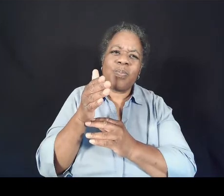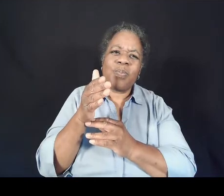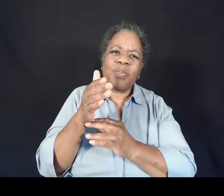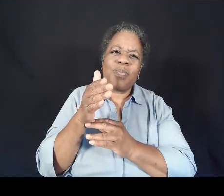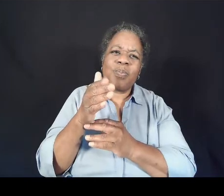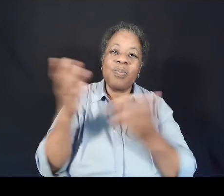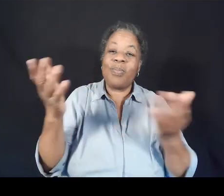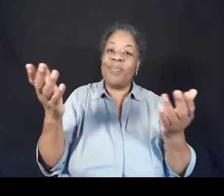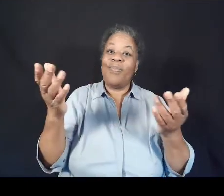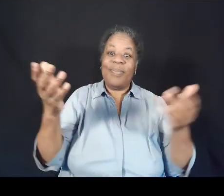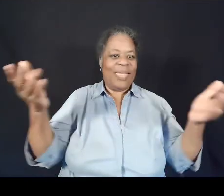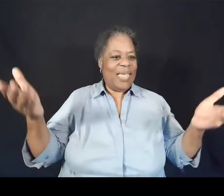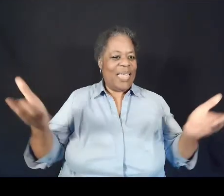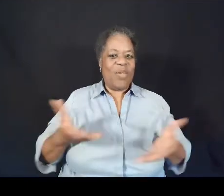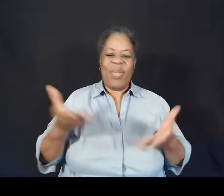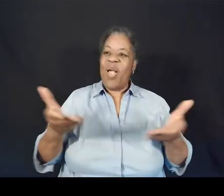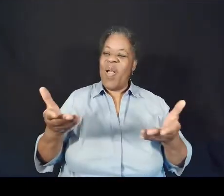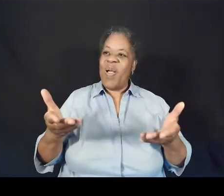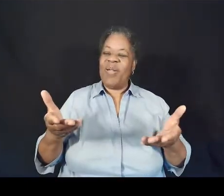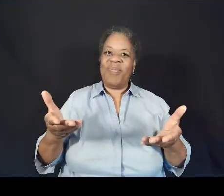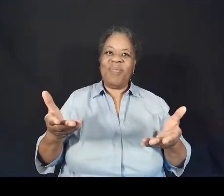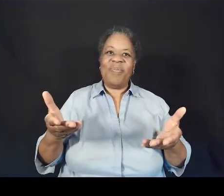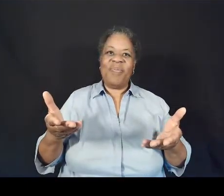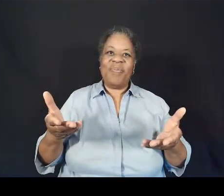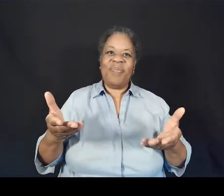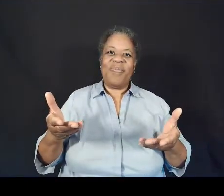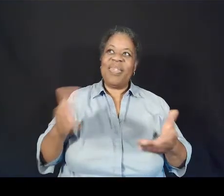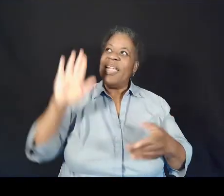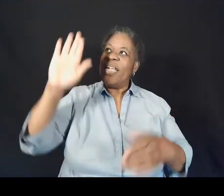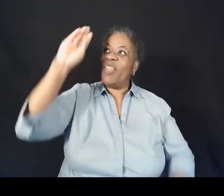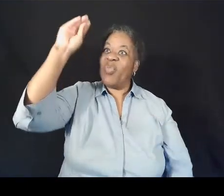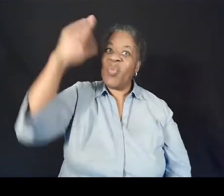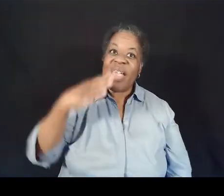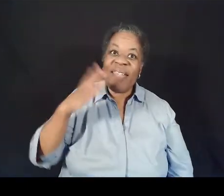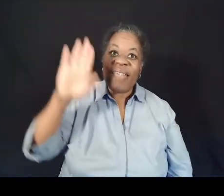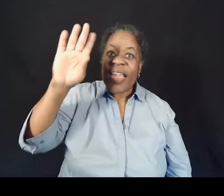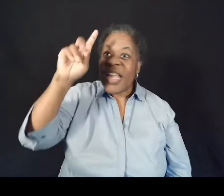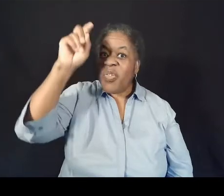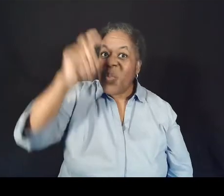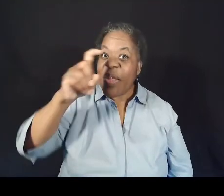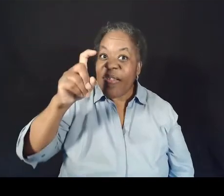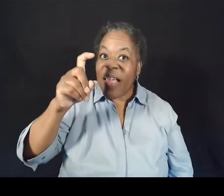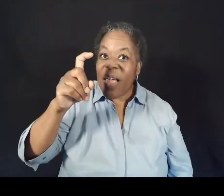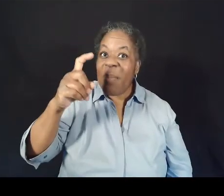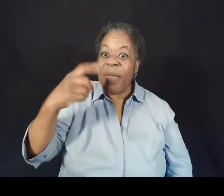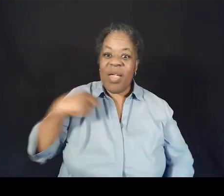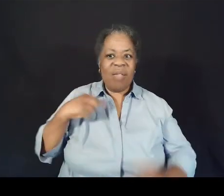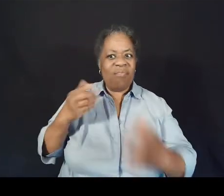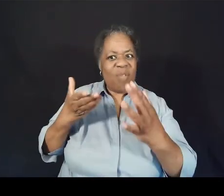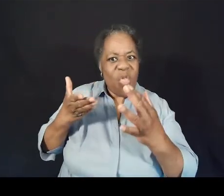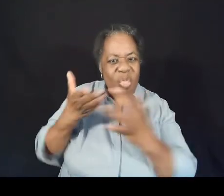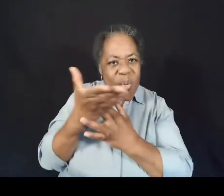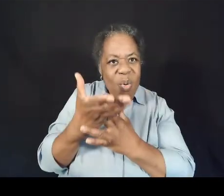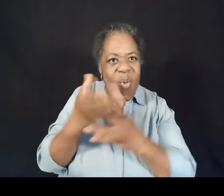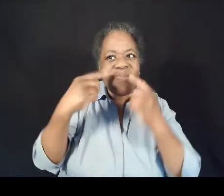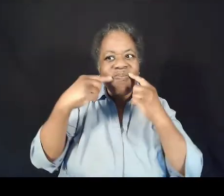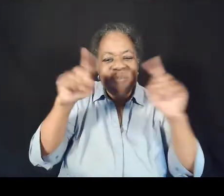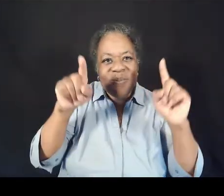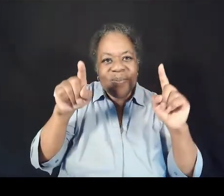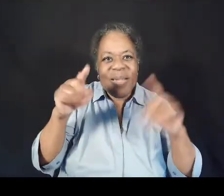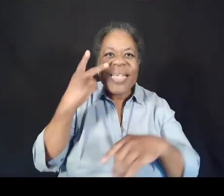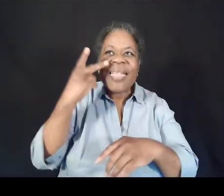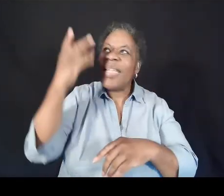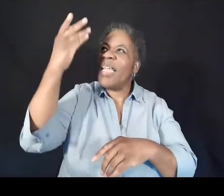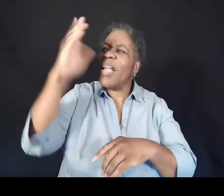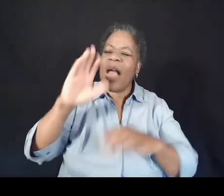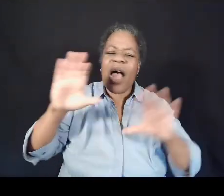And here we are. By God's grace and wisdom, we not only made it through, We've seen God do good